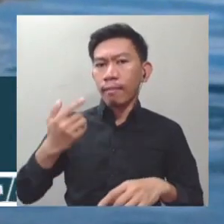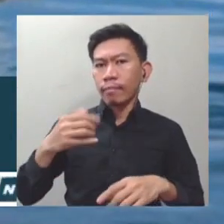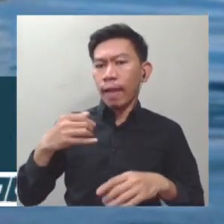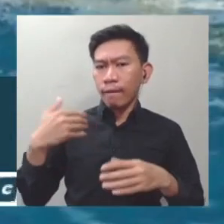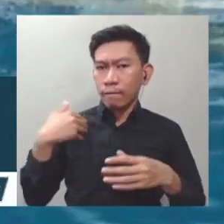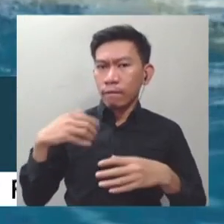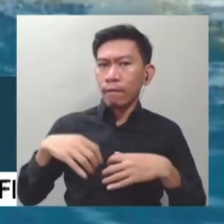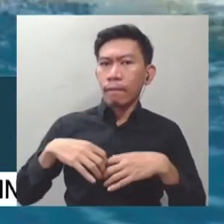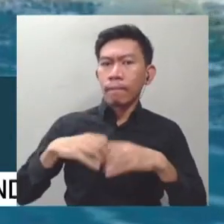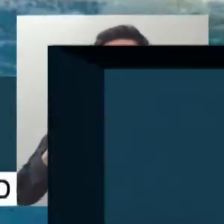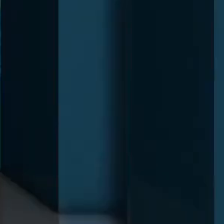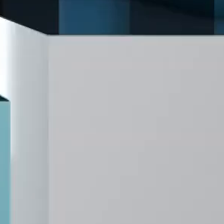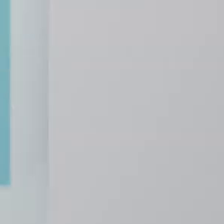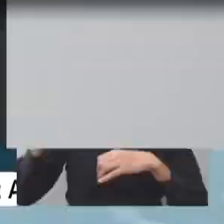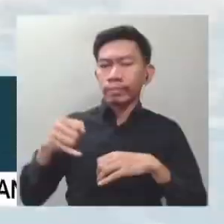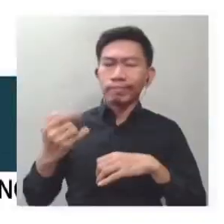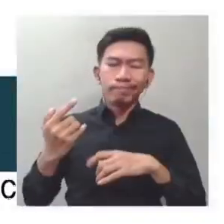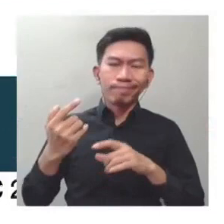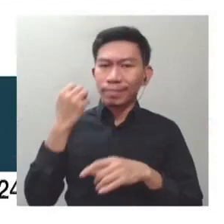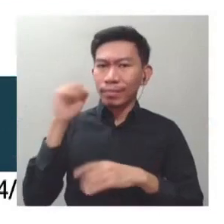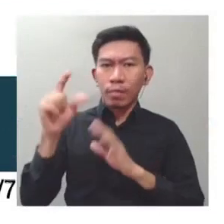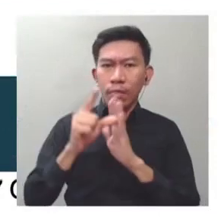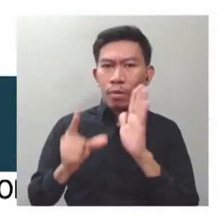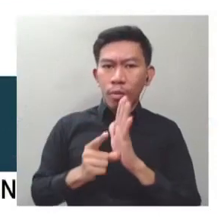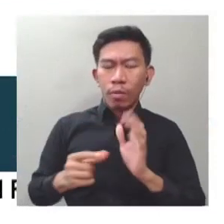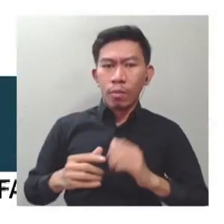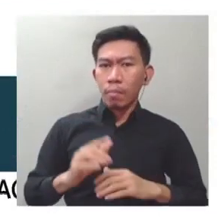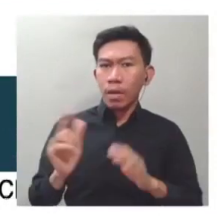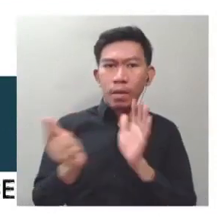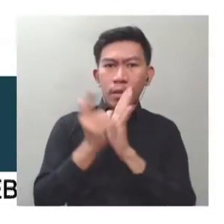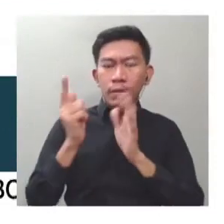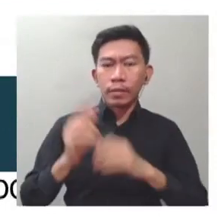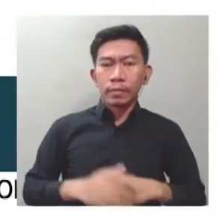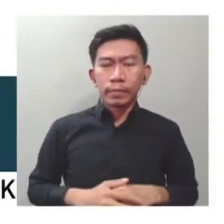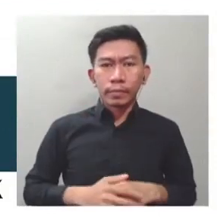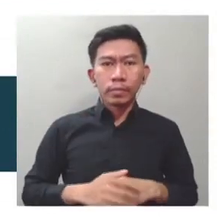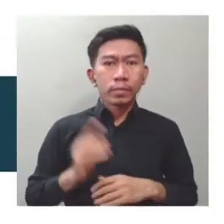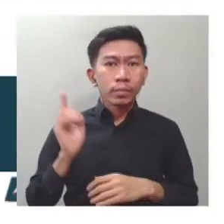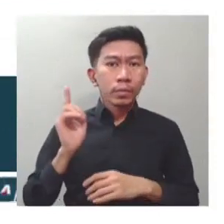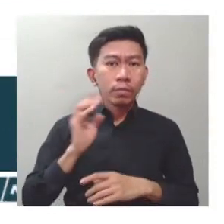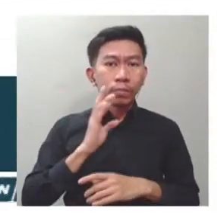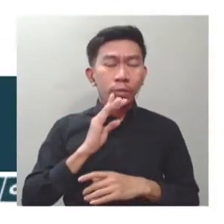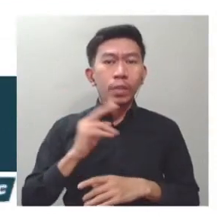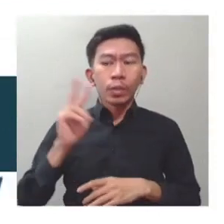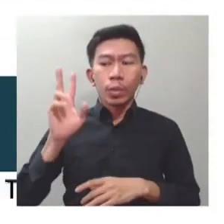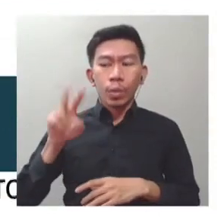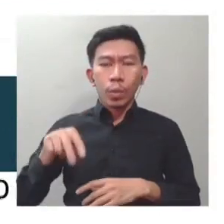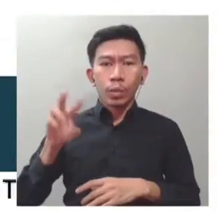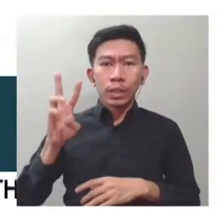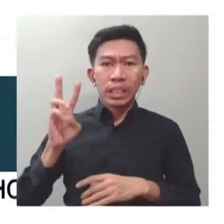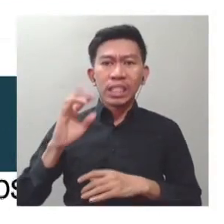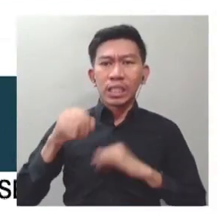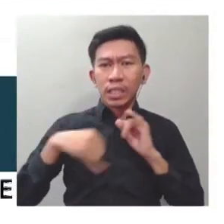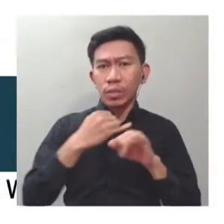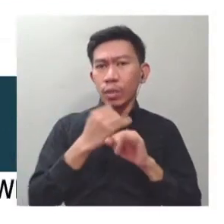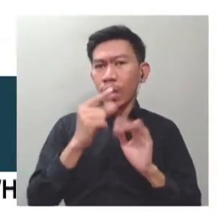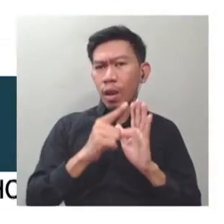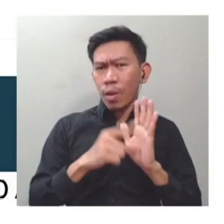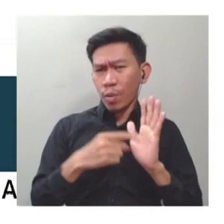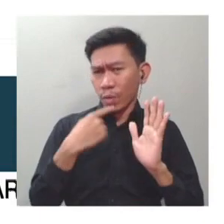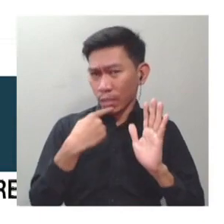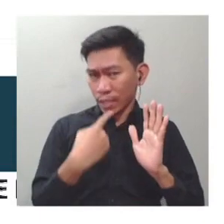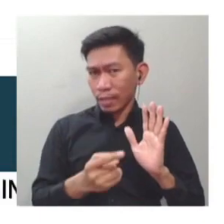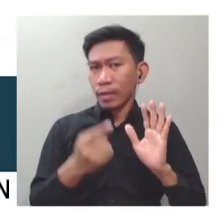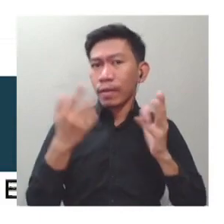illegal. The arbitral tribunal in 2016 already ruled very clearly